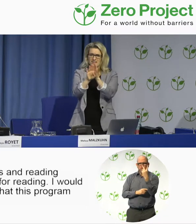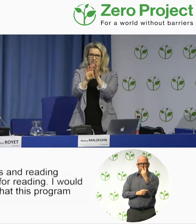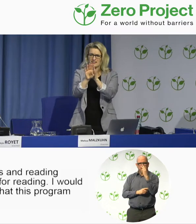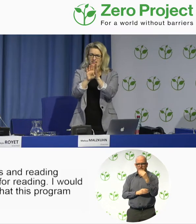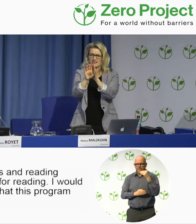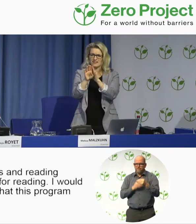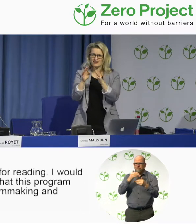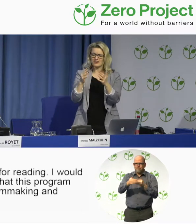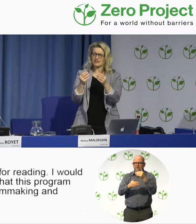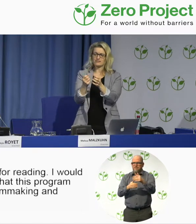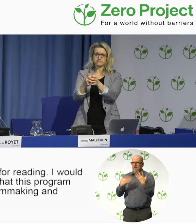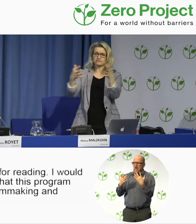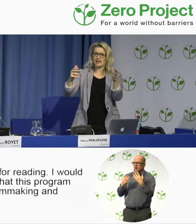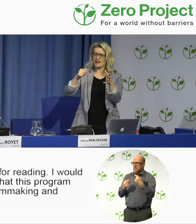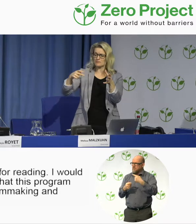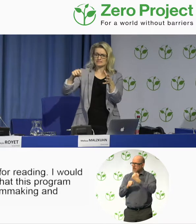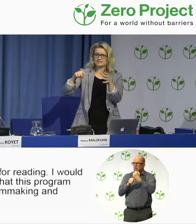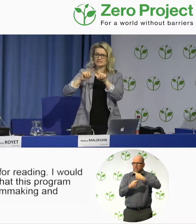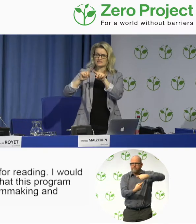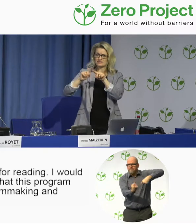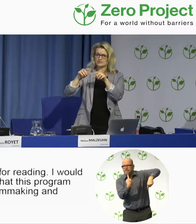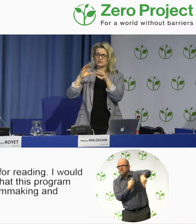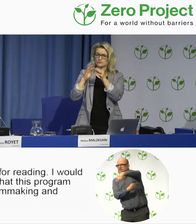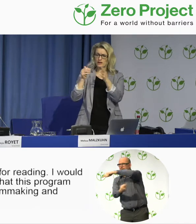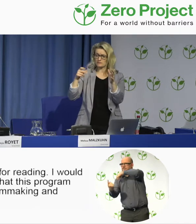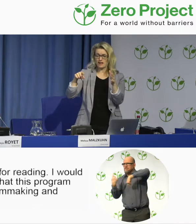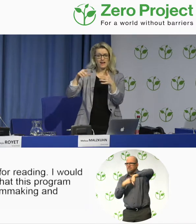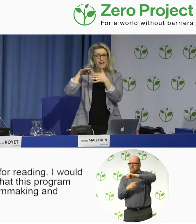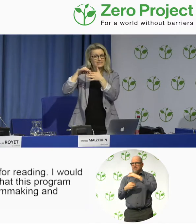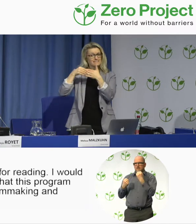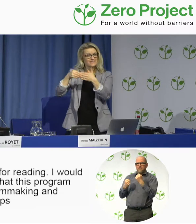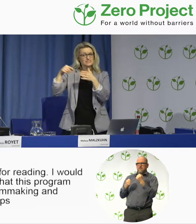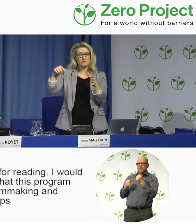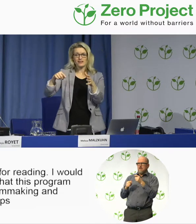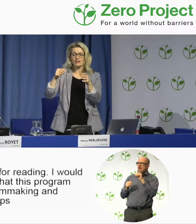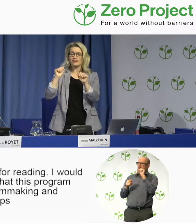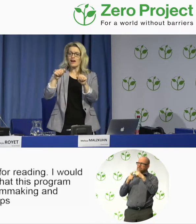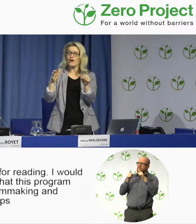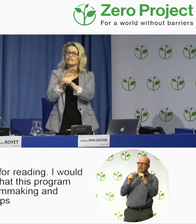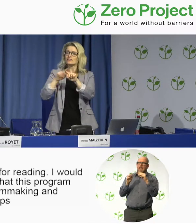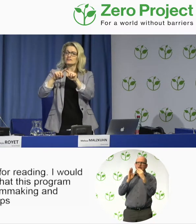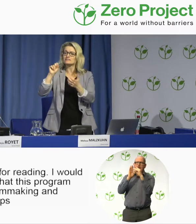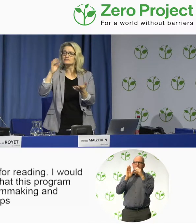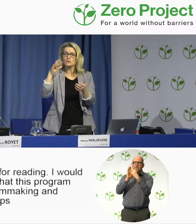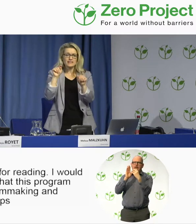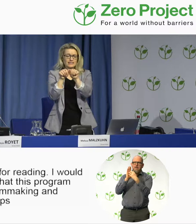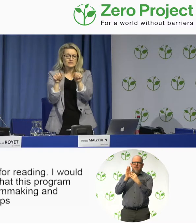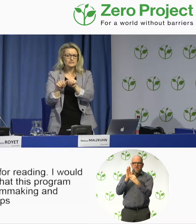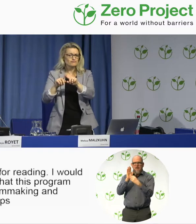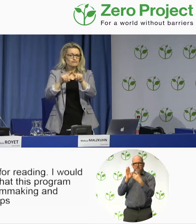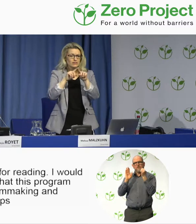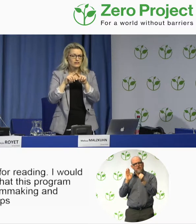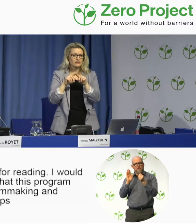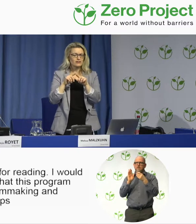in skills like filmmaking and editing, and then developing these storybook apps that are also